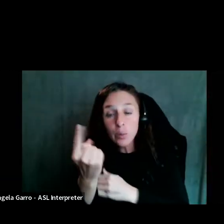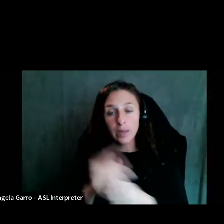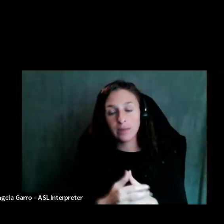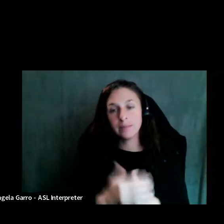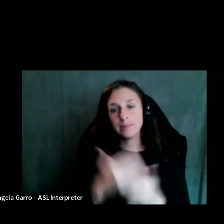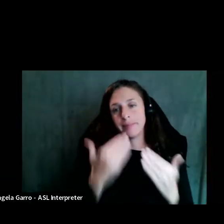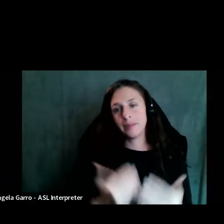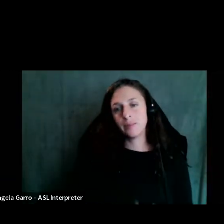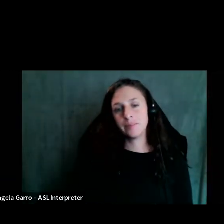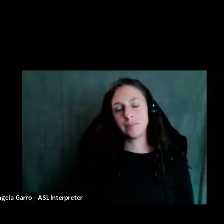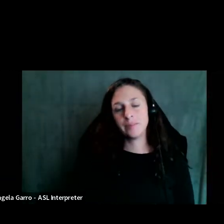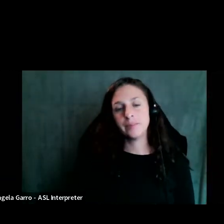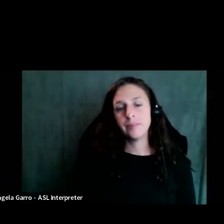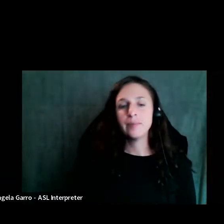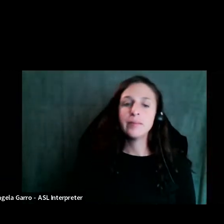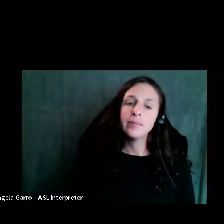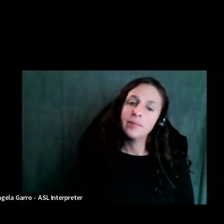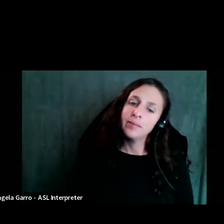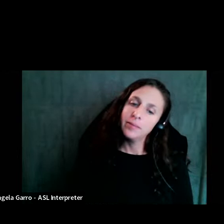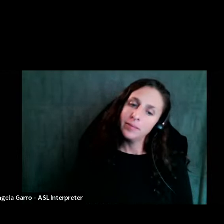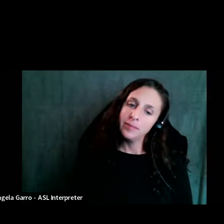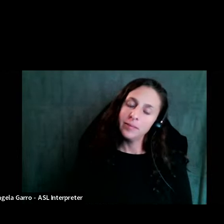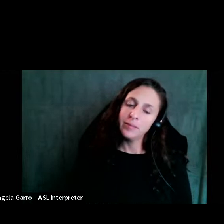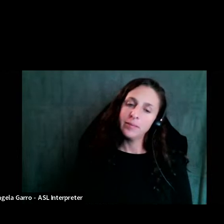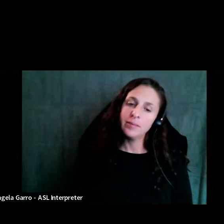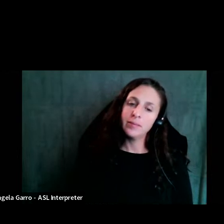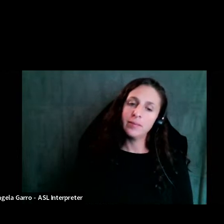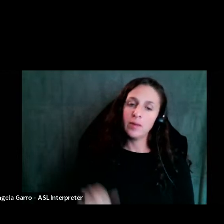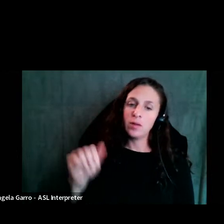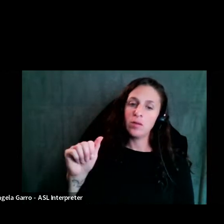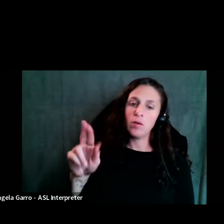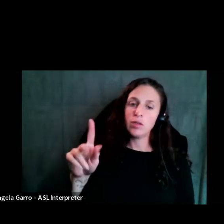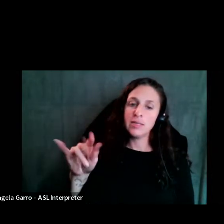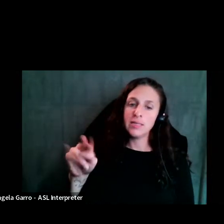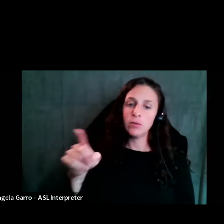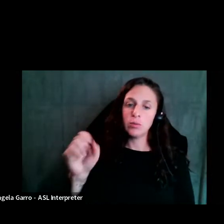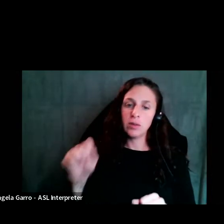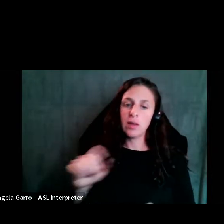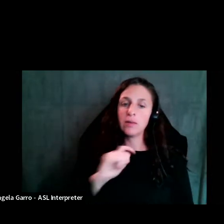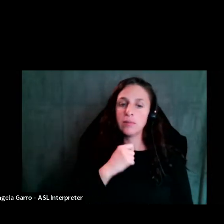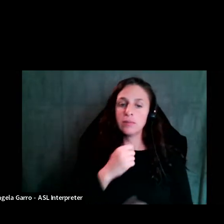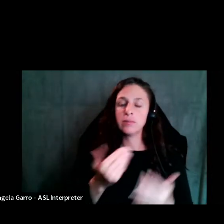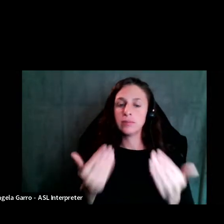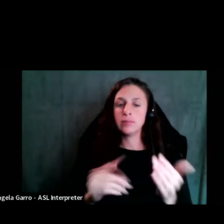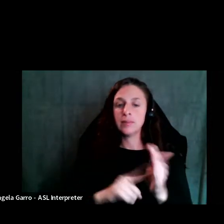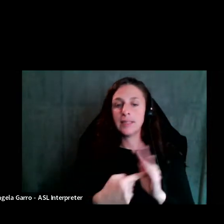Thank you. Osman, you may unmute and begin.